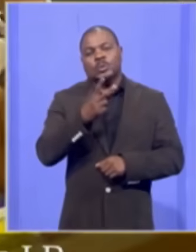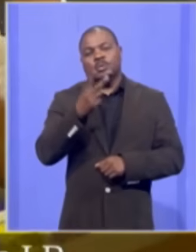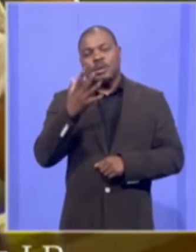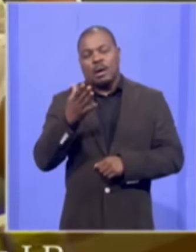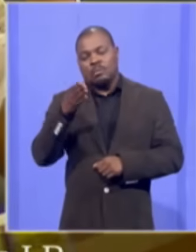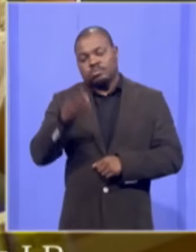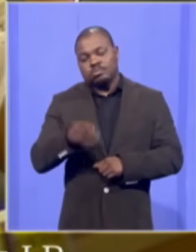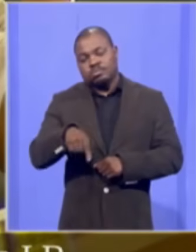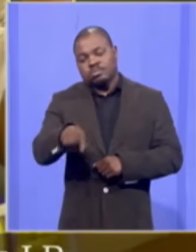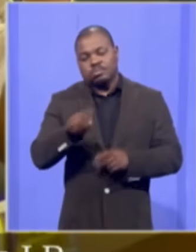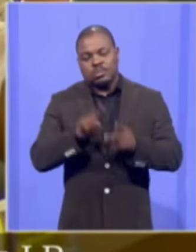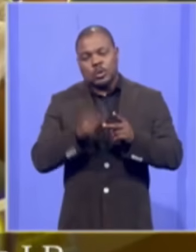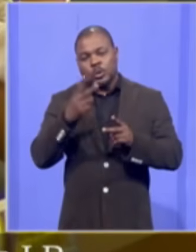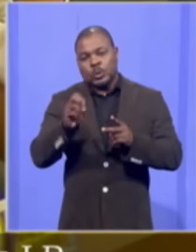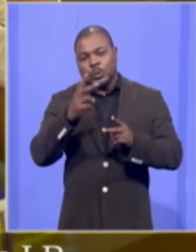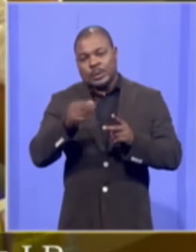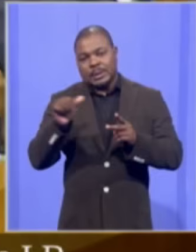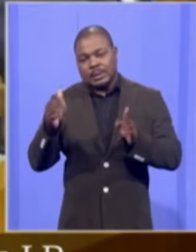2025 le